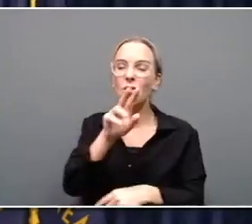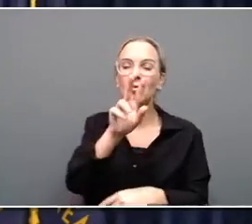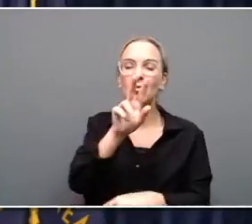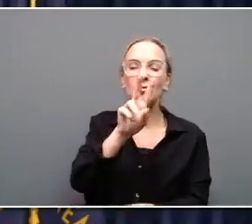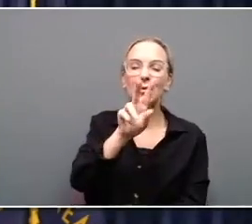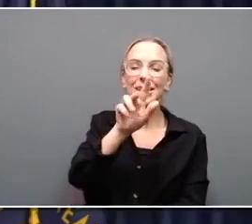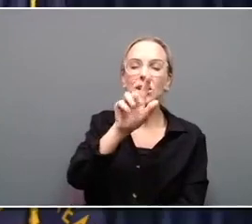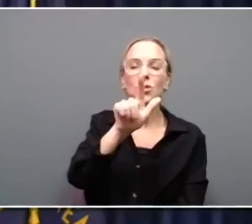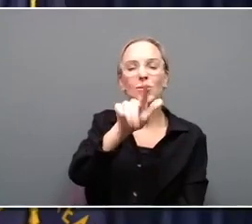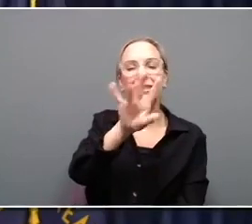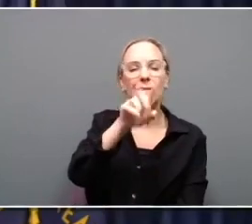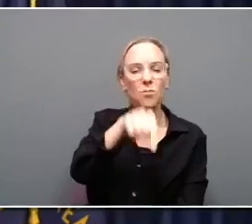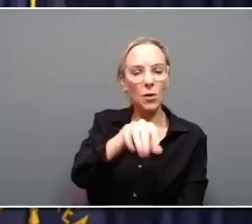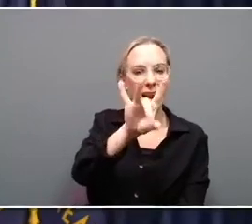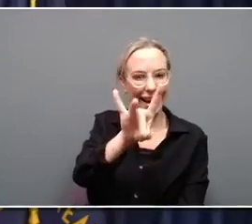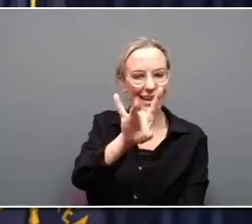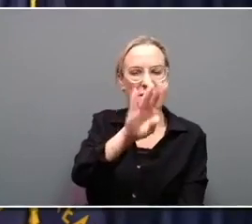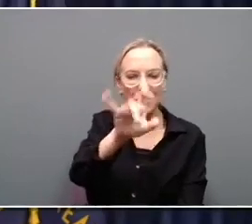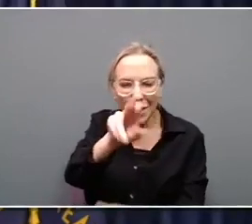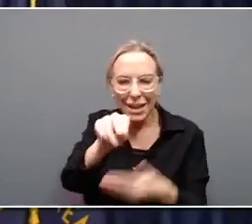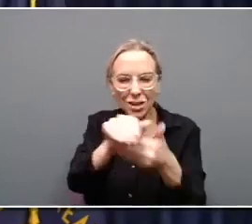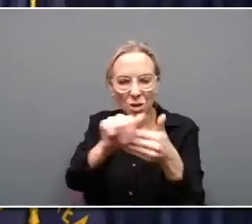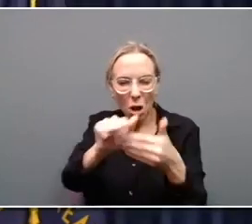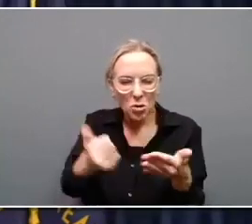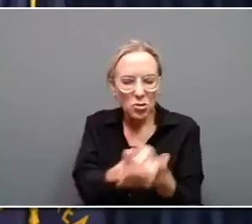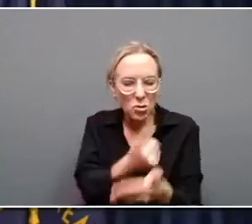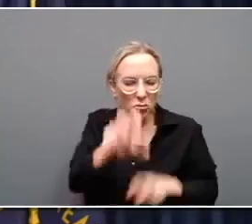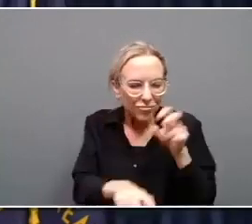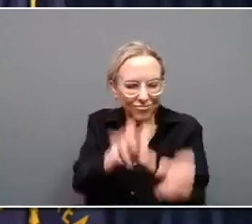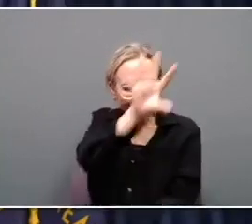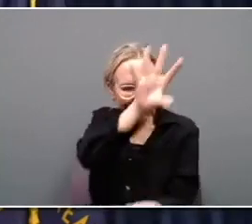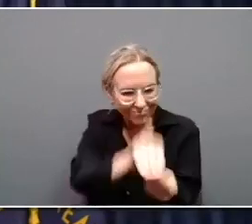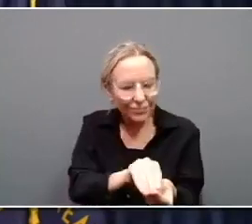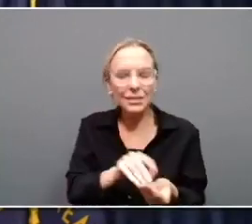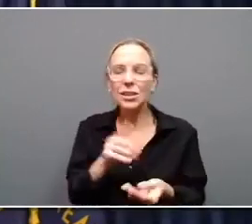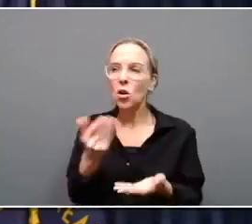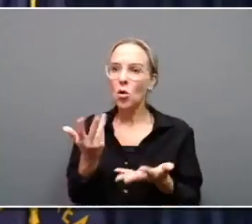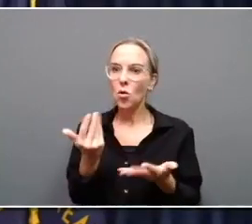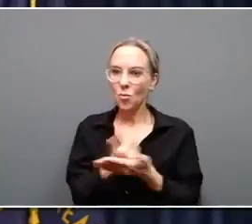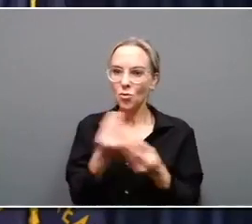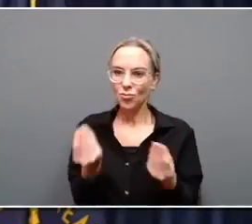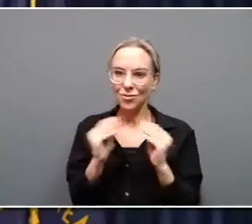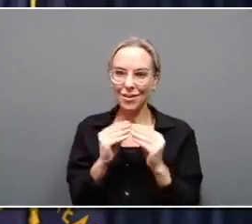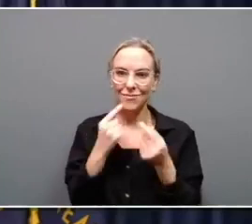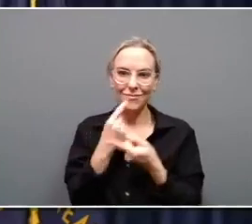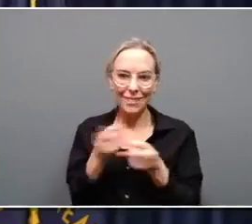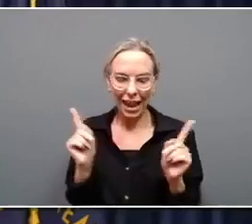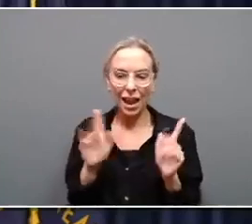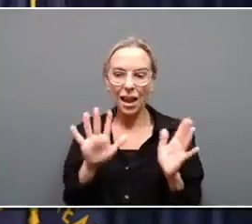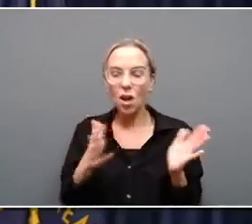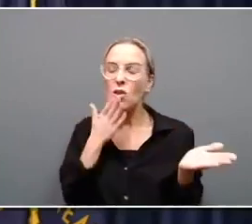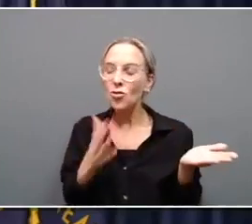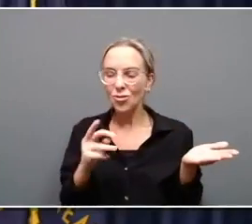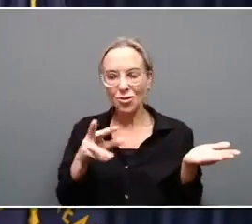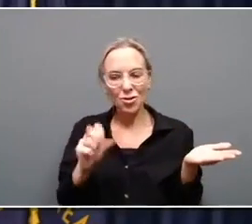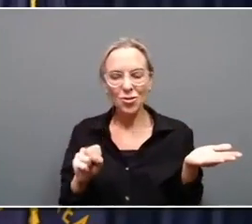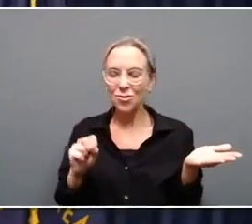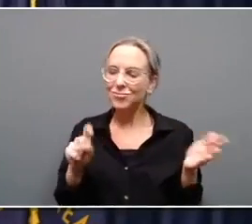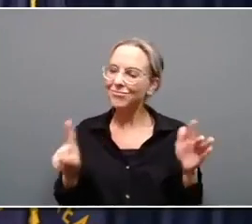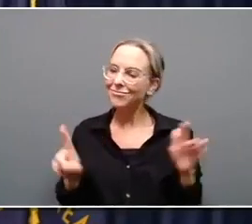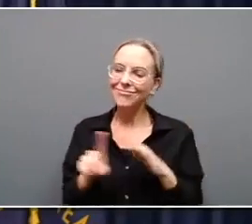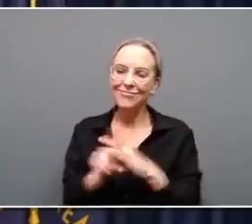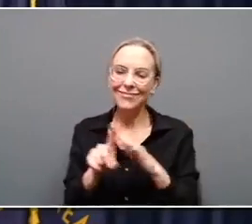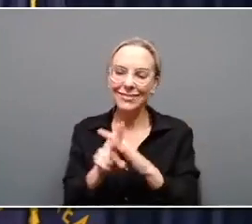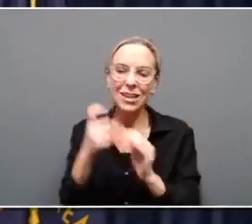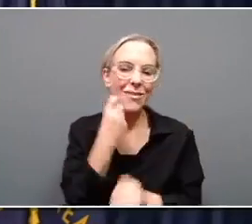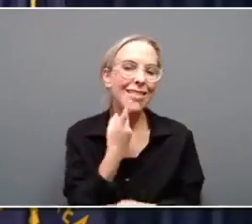billion of new investment and much more to come. We've also been good fiscal stewards, and that good news keeps coming. Just last week, we announced